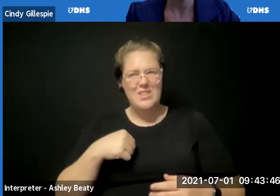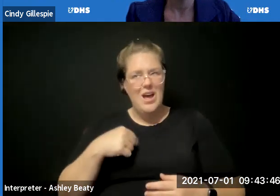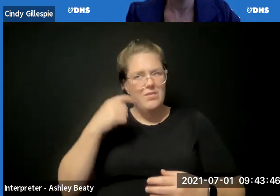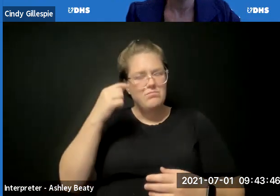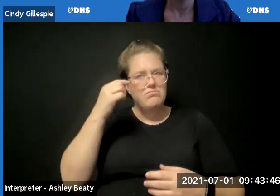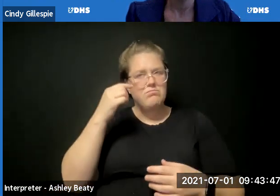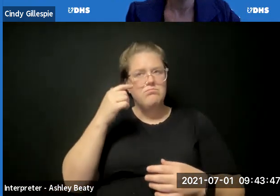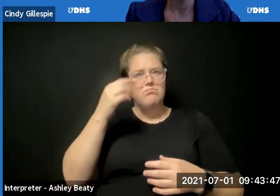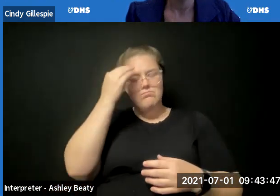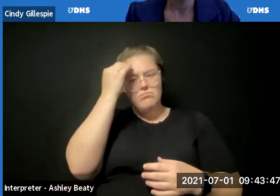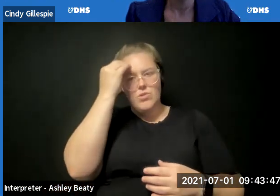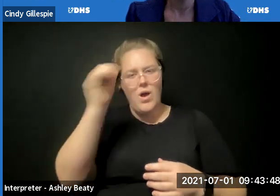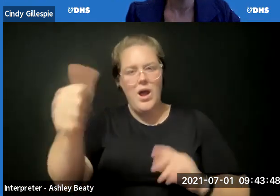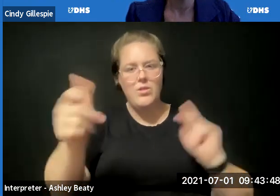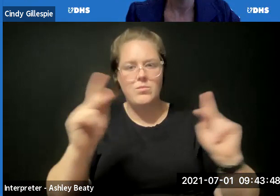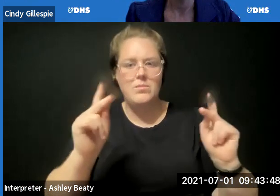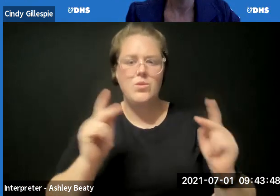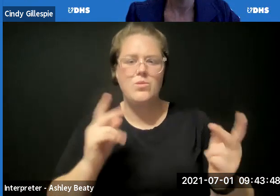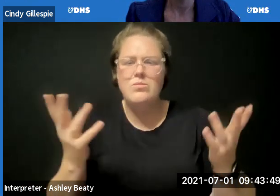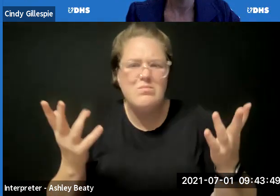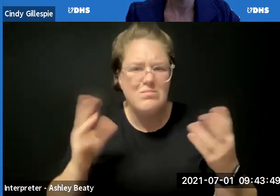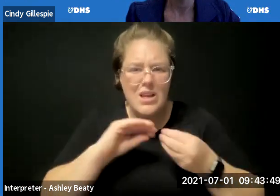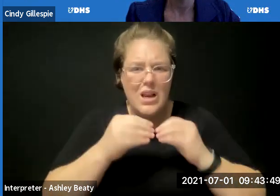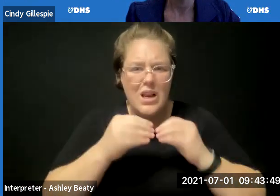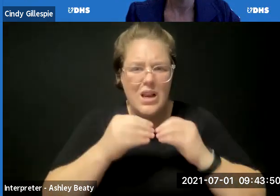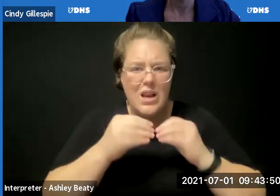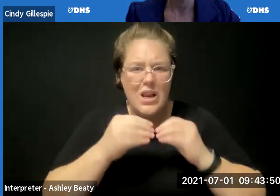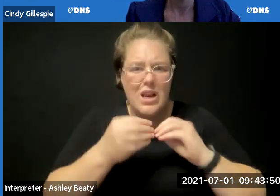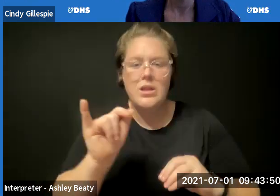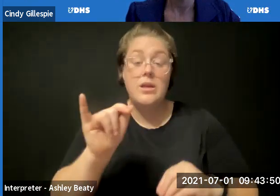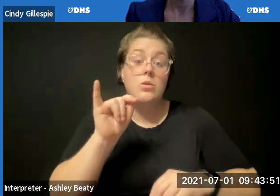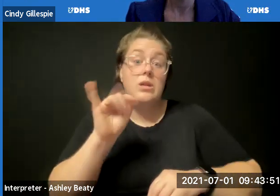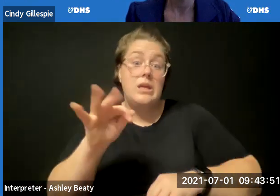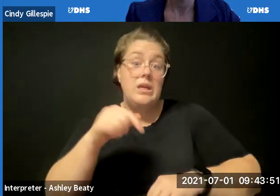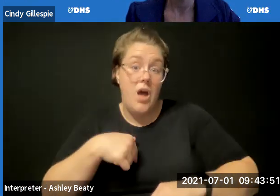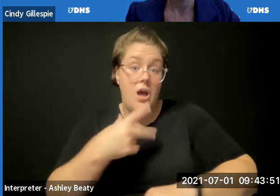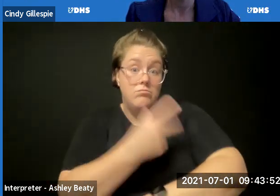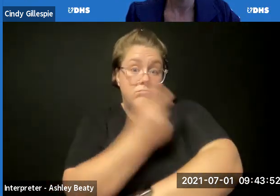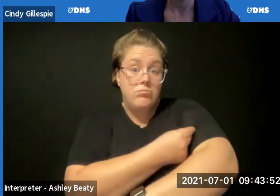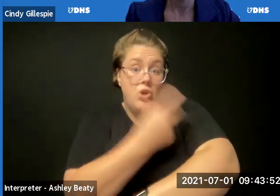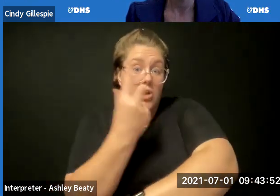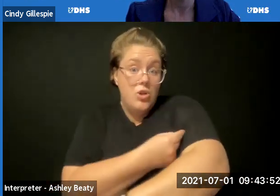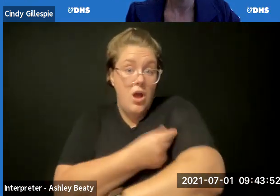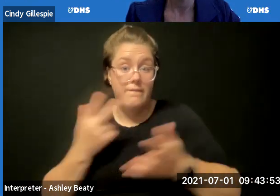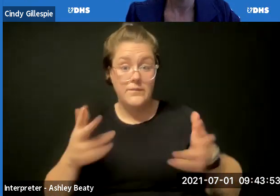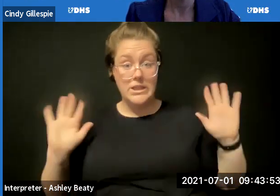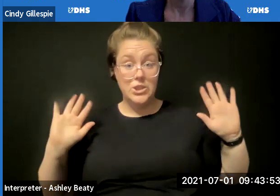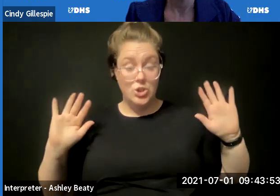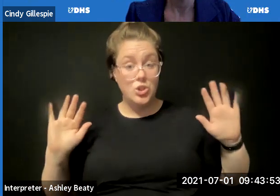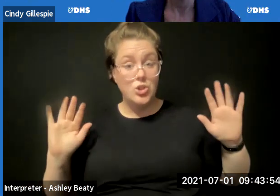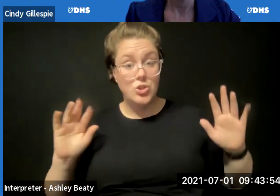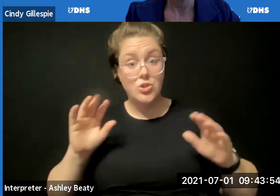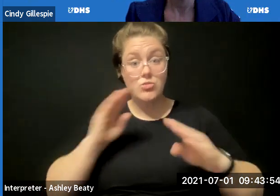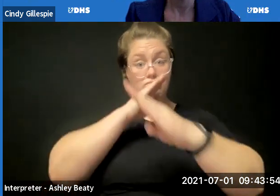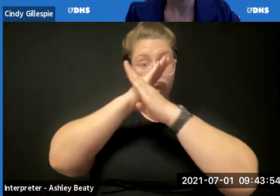as well, is what do those numbers look like, right, if I'm vaccinated versus if I'm not vaccinated? Can you talk about that a little bit with regard to